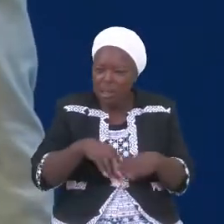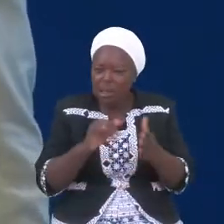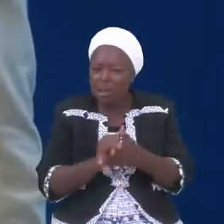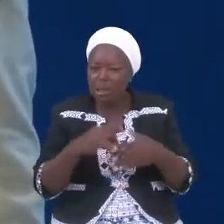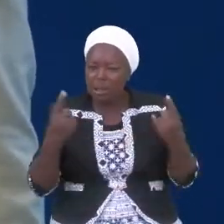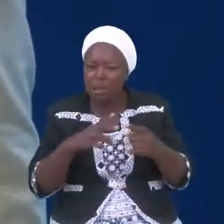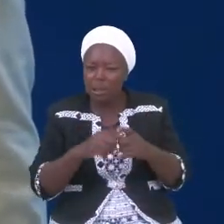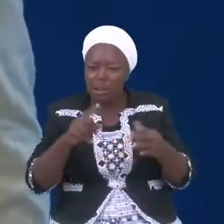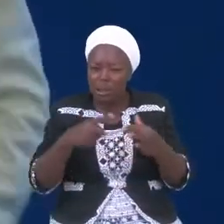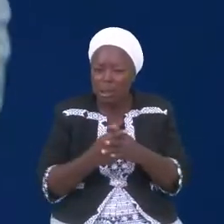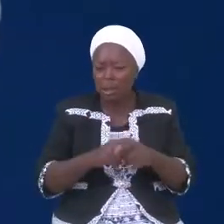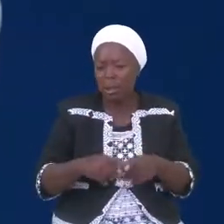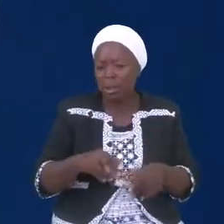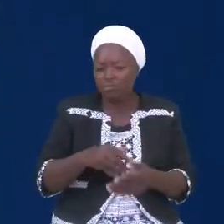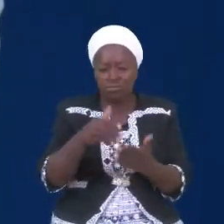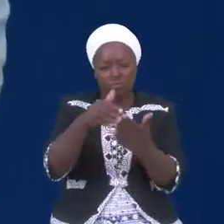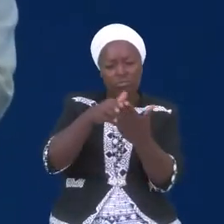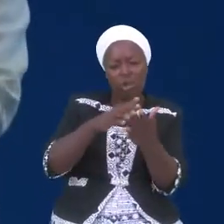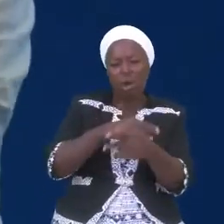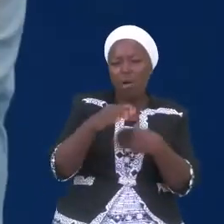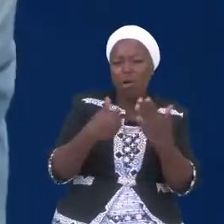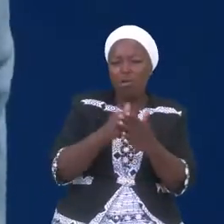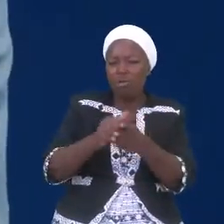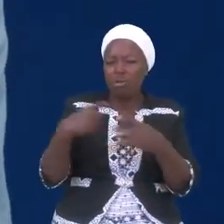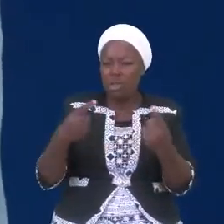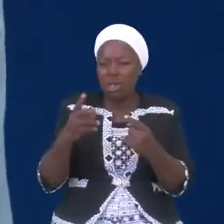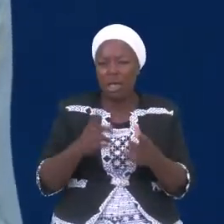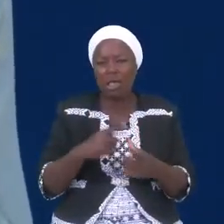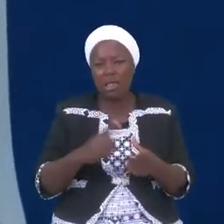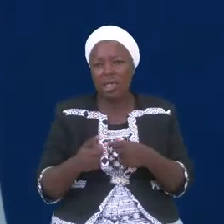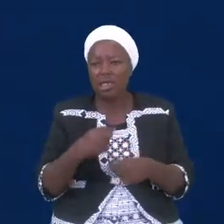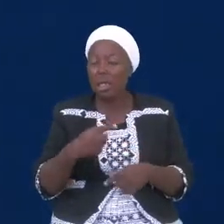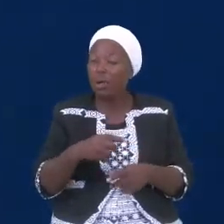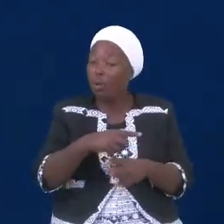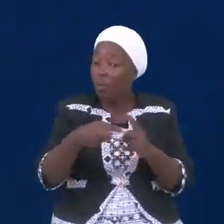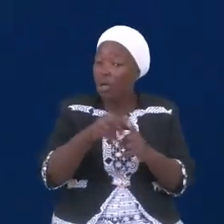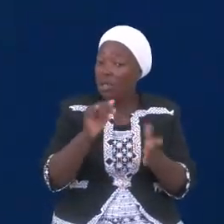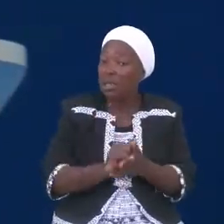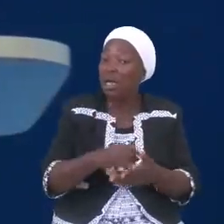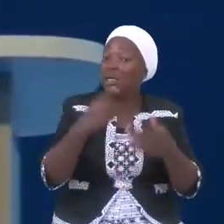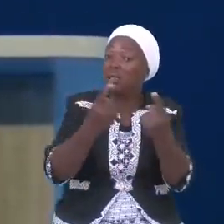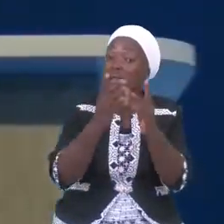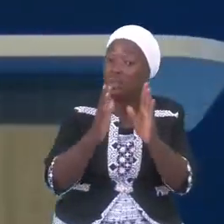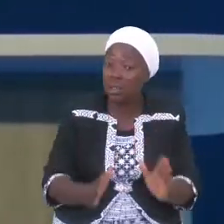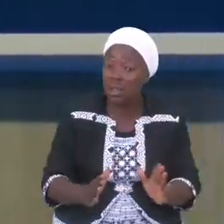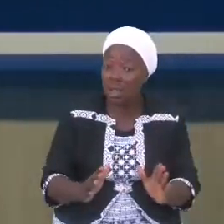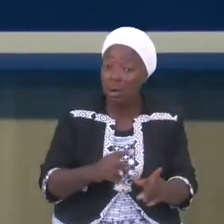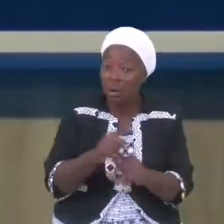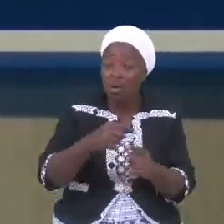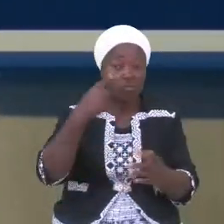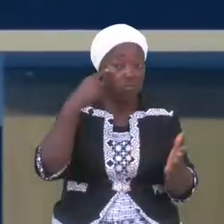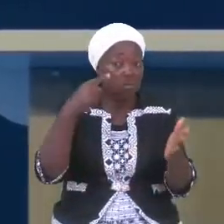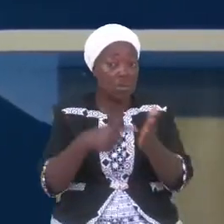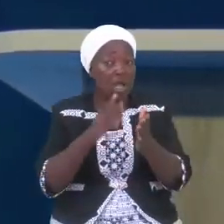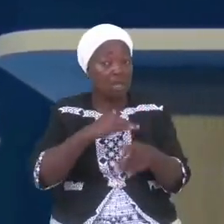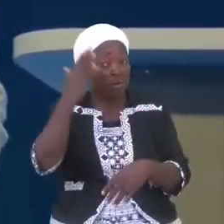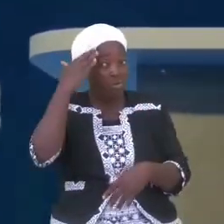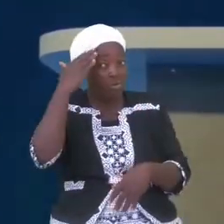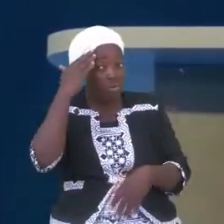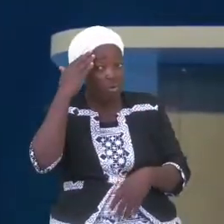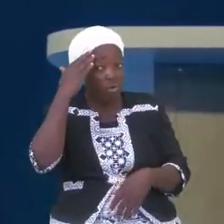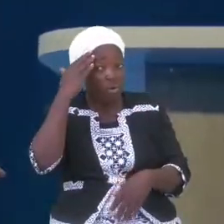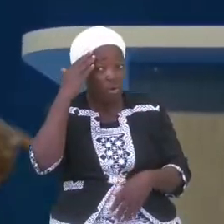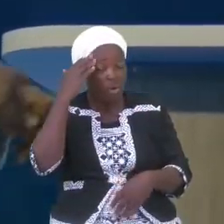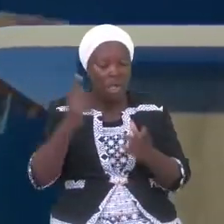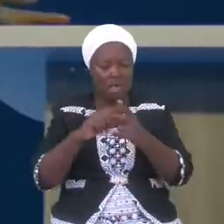from the point of birth. It says when that sinner, when he recognizes and